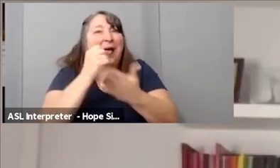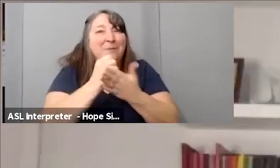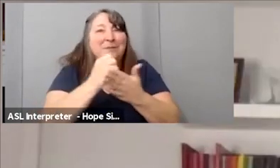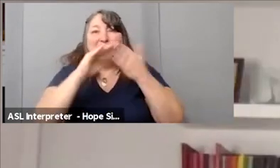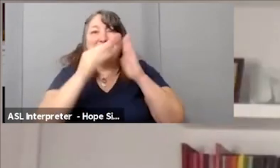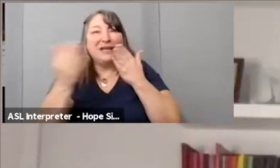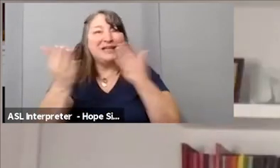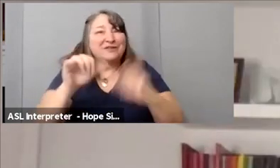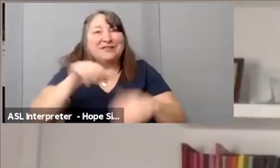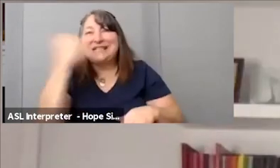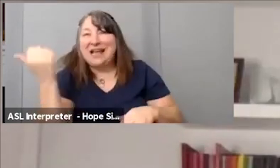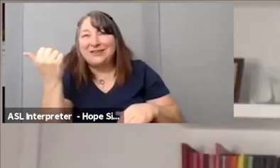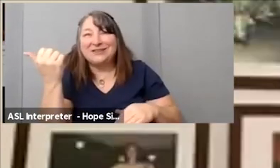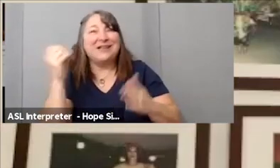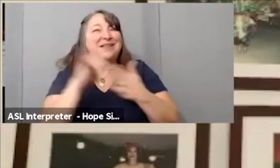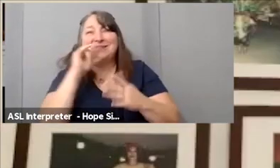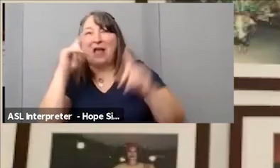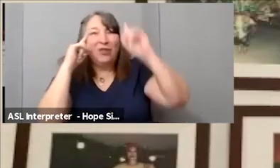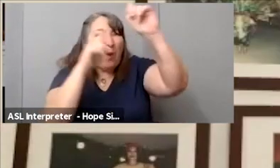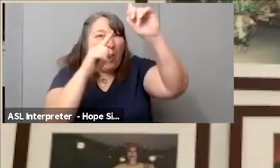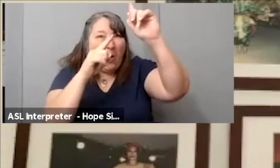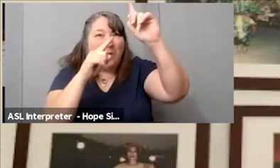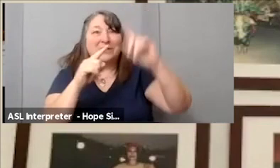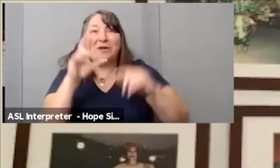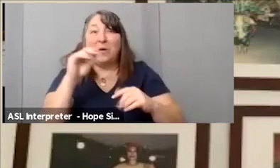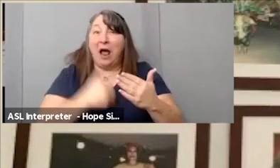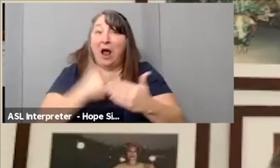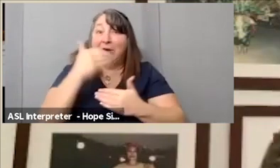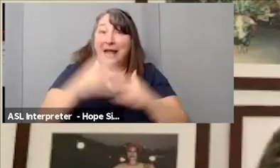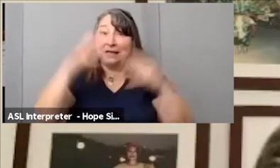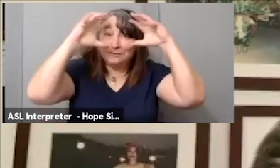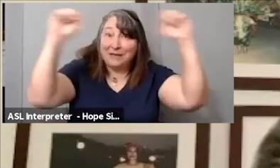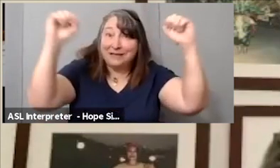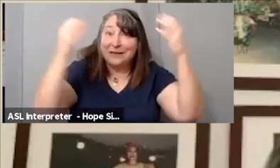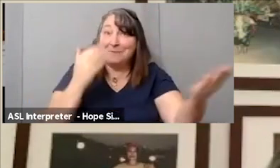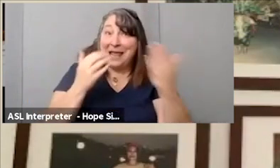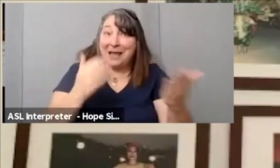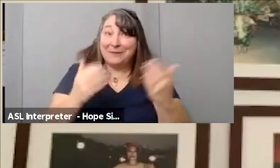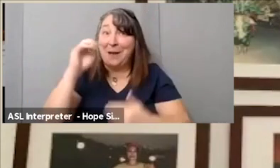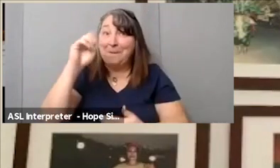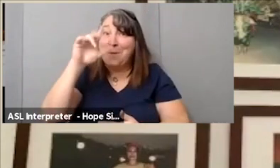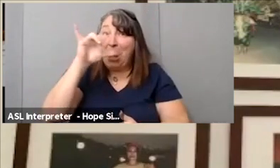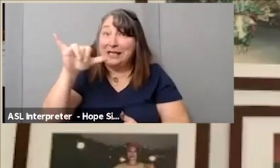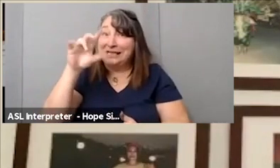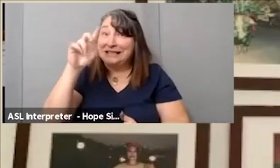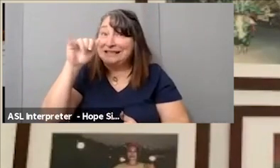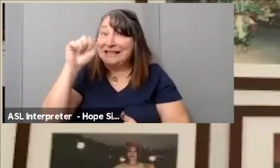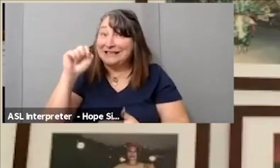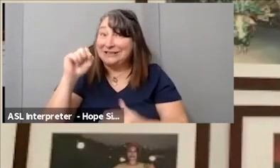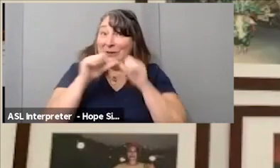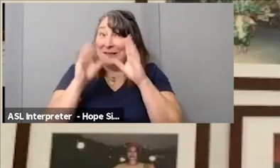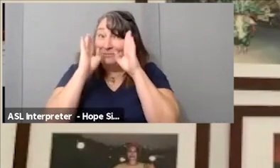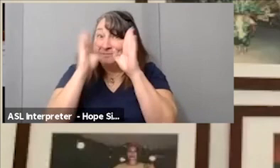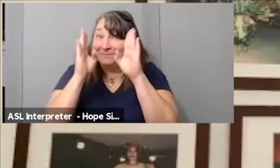and servicing others. Although our next president may be Marley Diaz. So stay tuned, people,